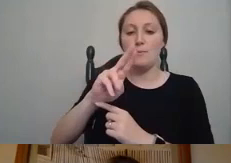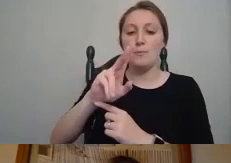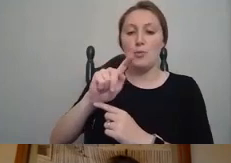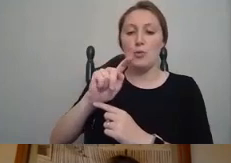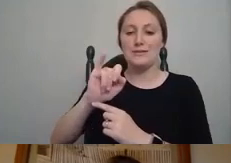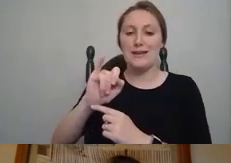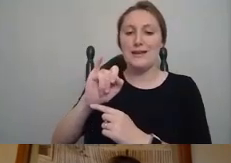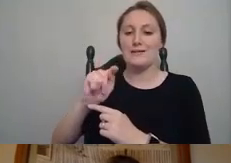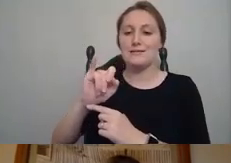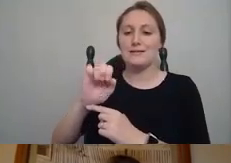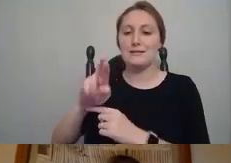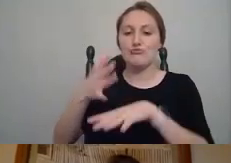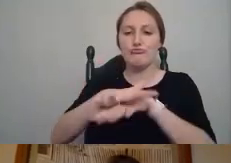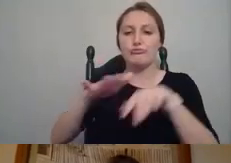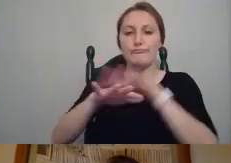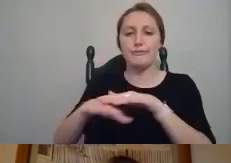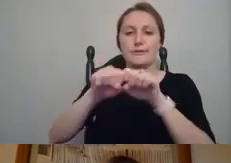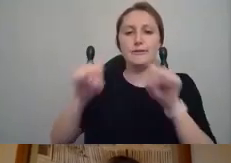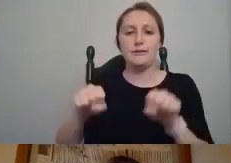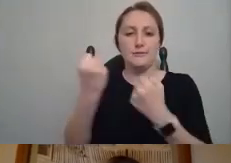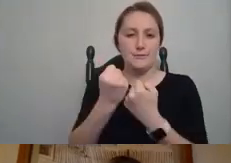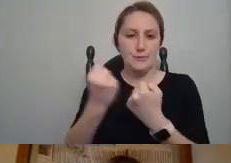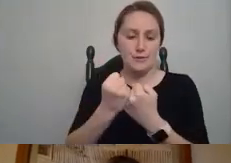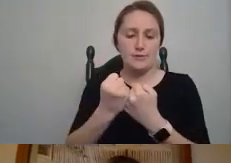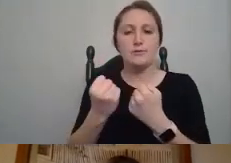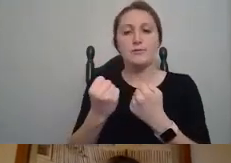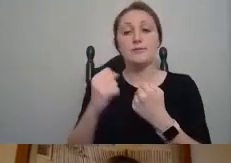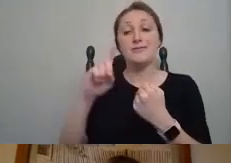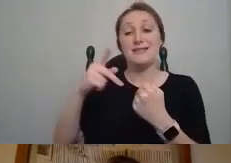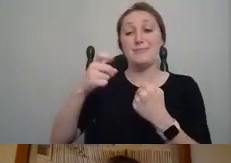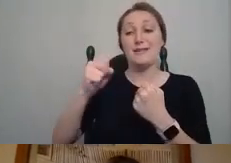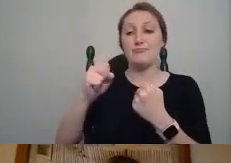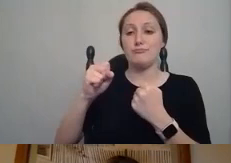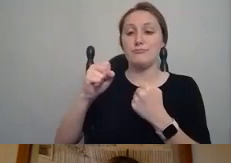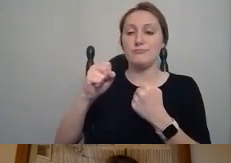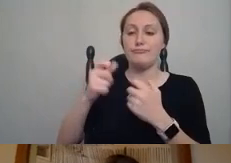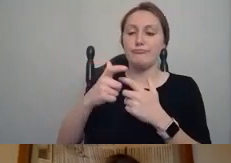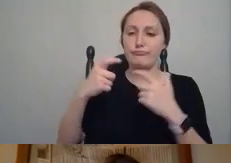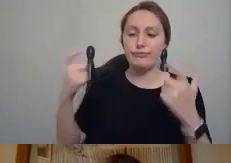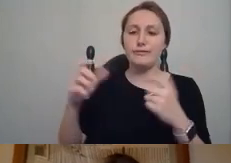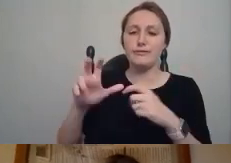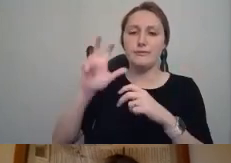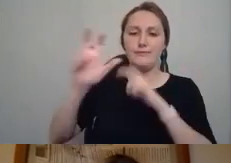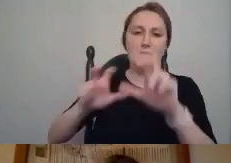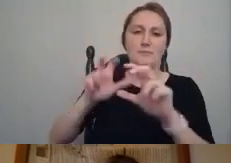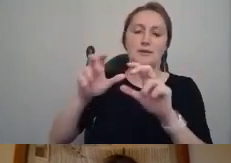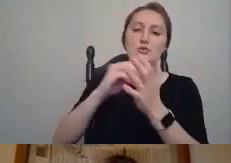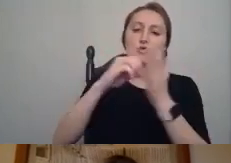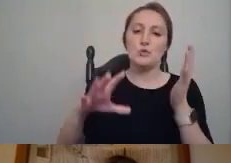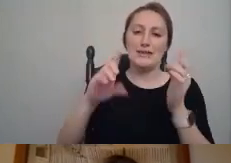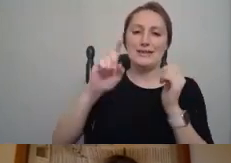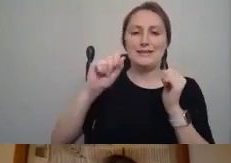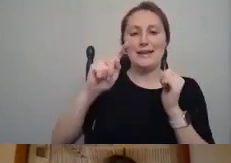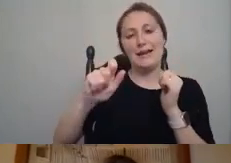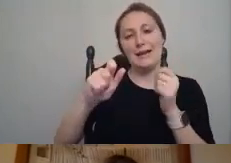So they made, I'm imagining DCPS made a huge investment in the student data management